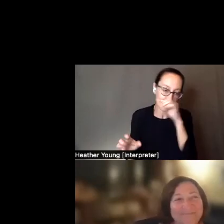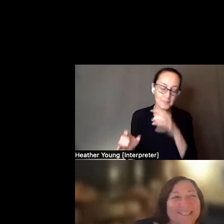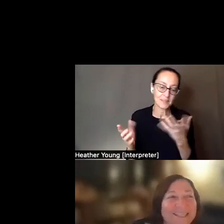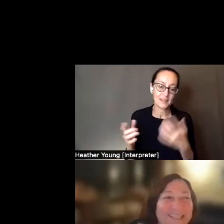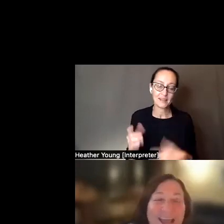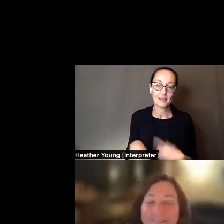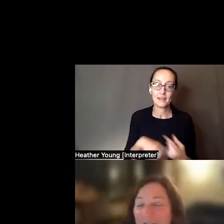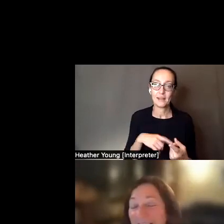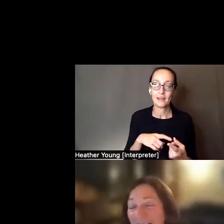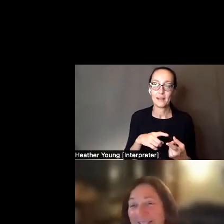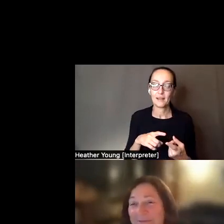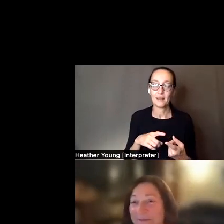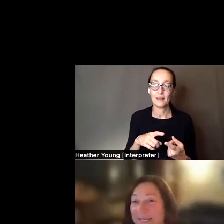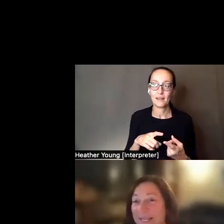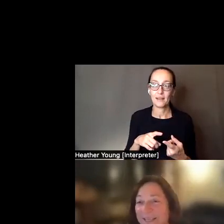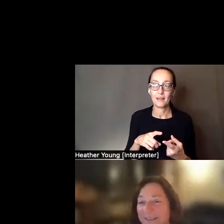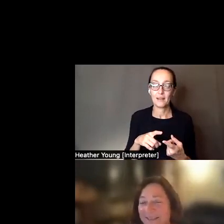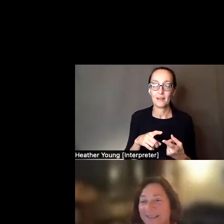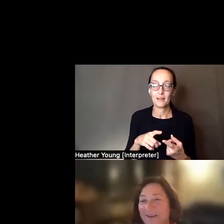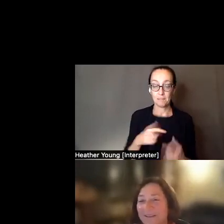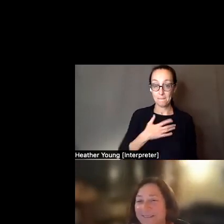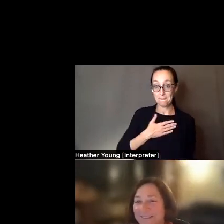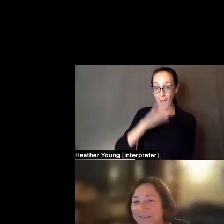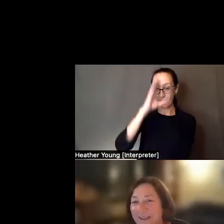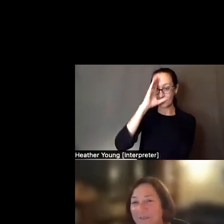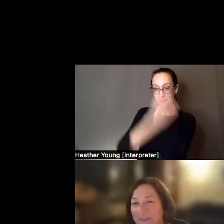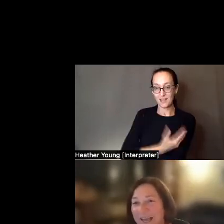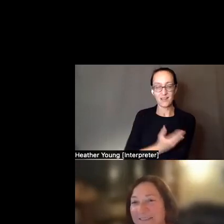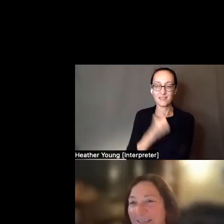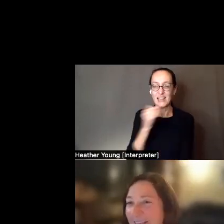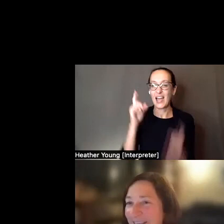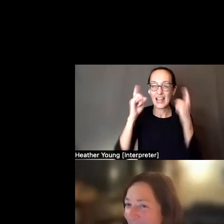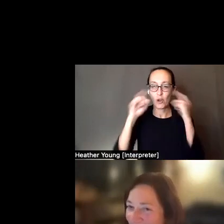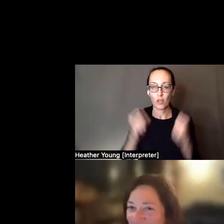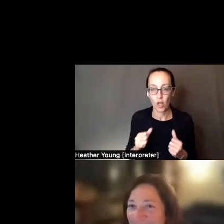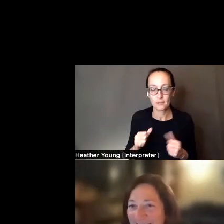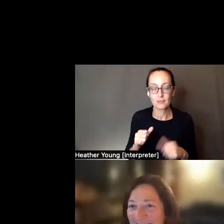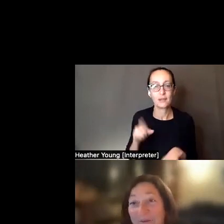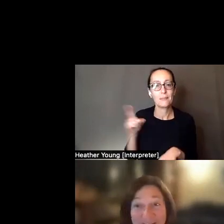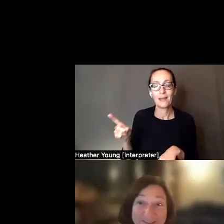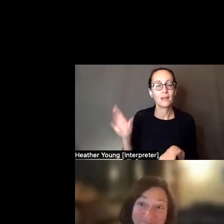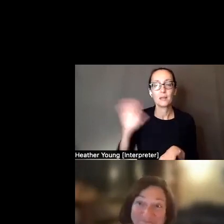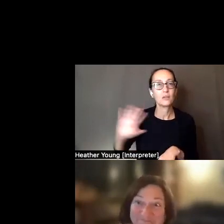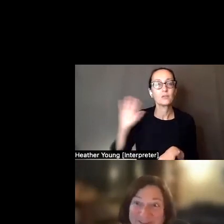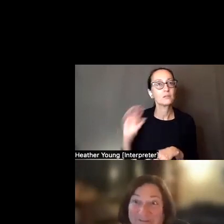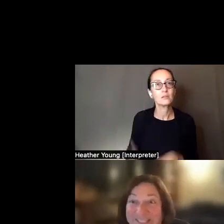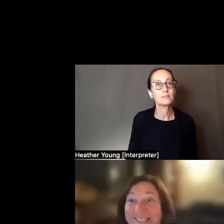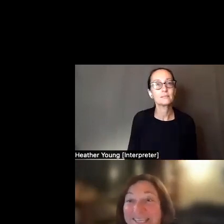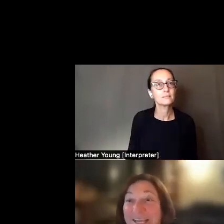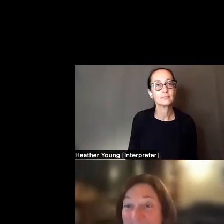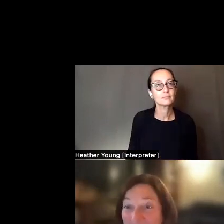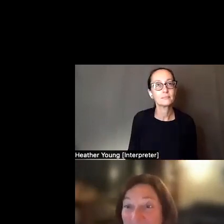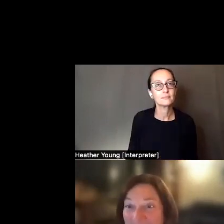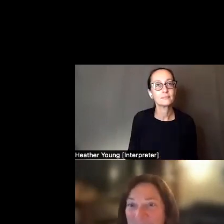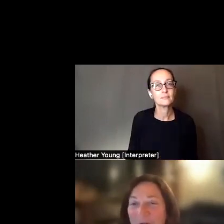My son didn't have a hearing loss, but he, used to do stuff with us, and it was just